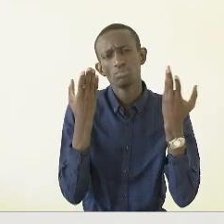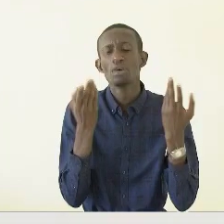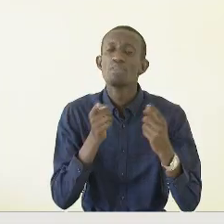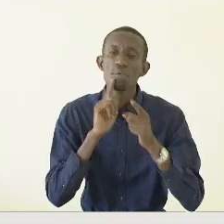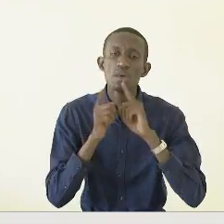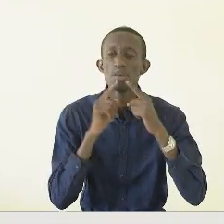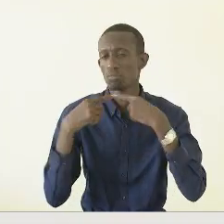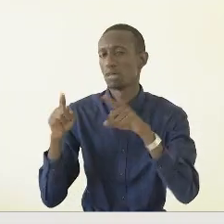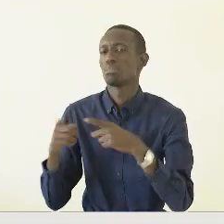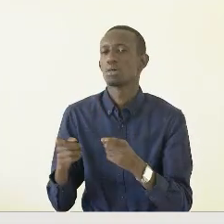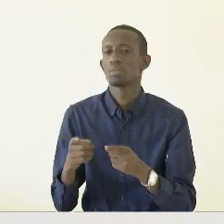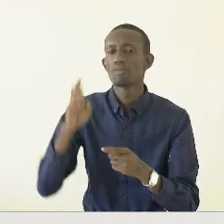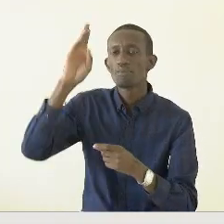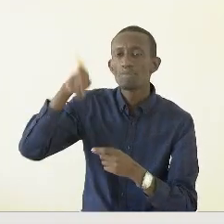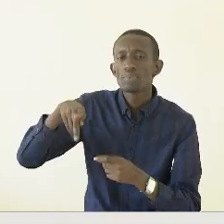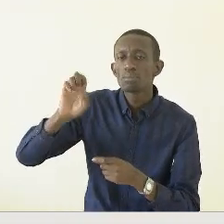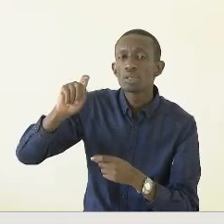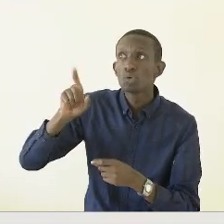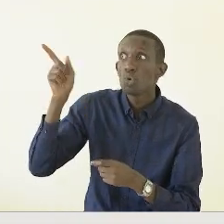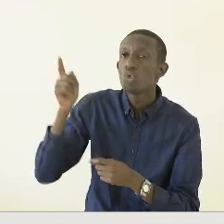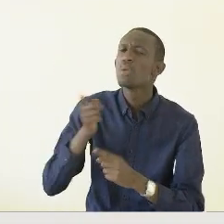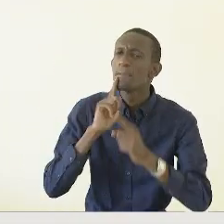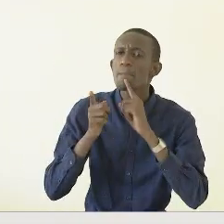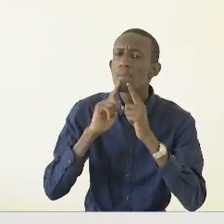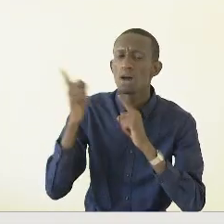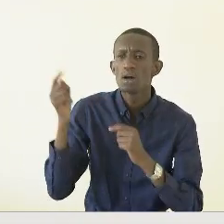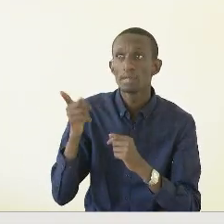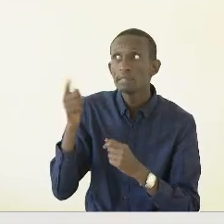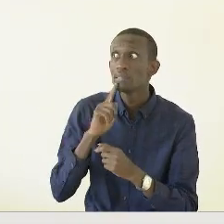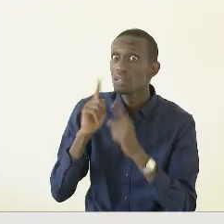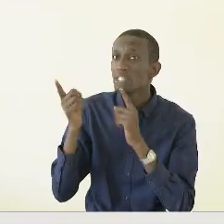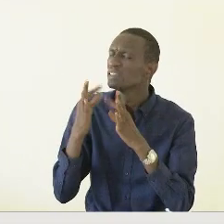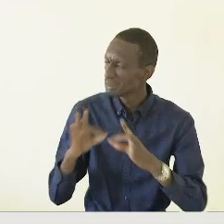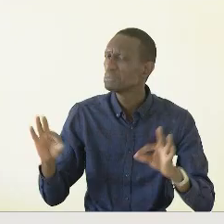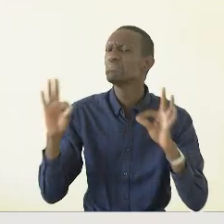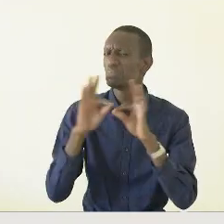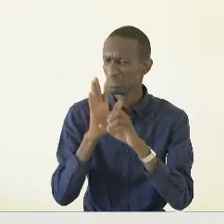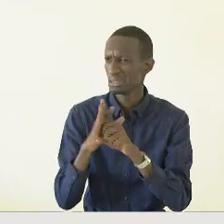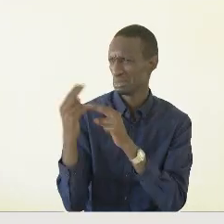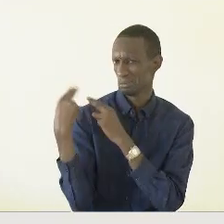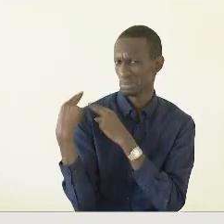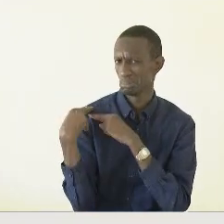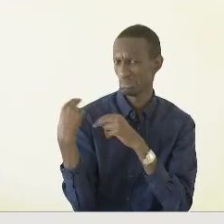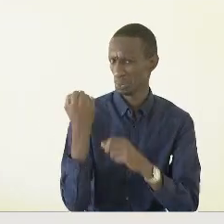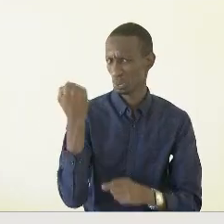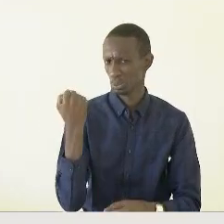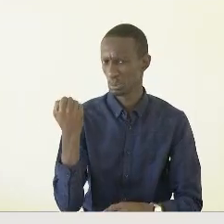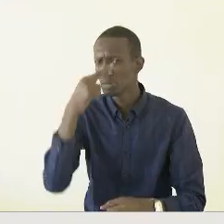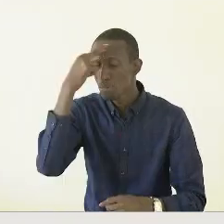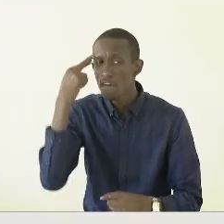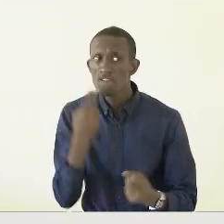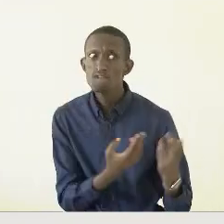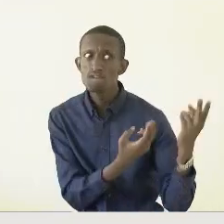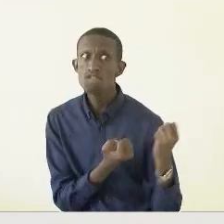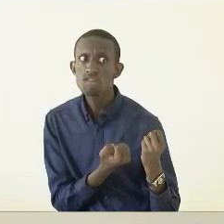petals are colored, and being colored is an adaptation. It's an important function. Why? They